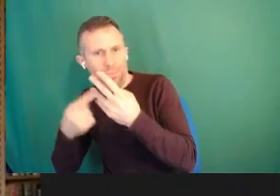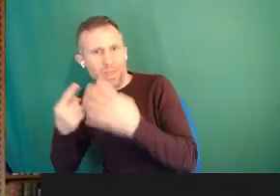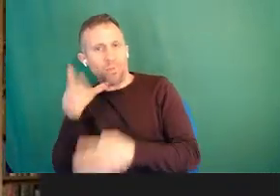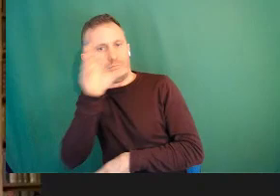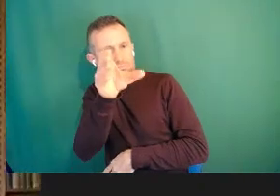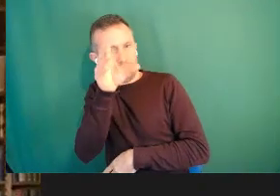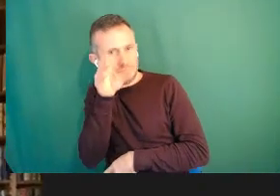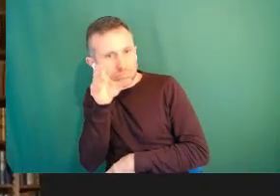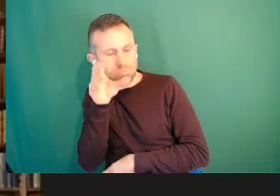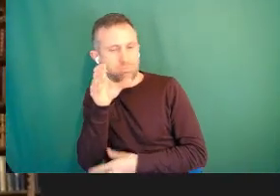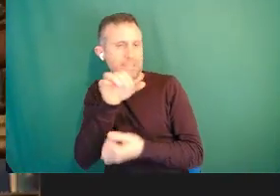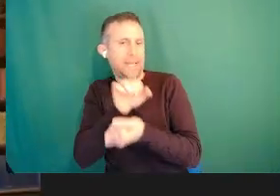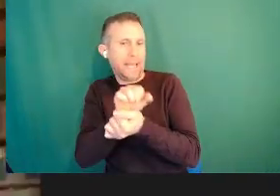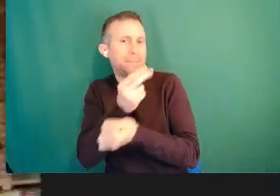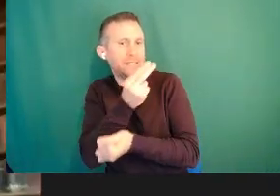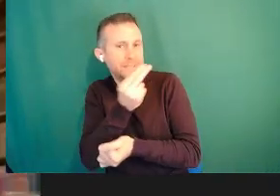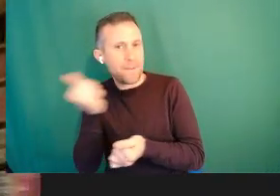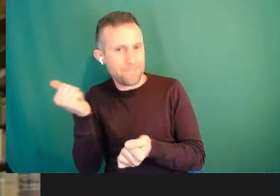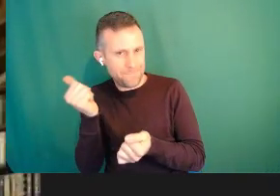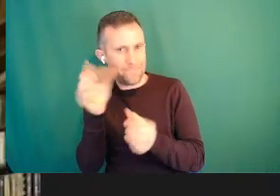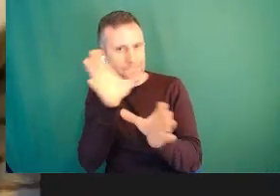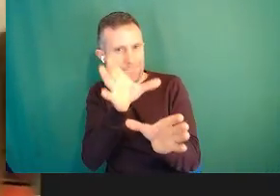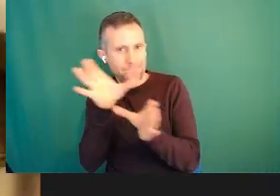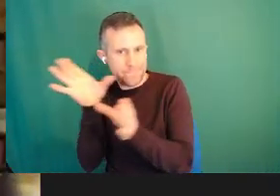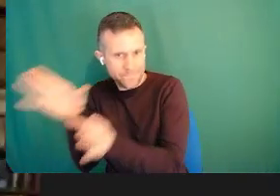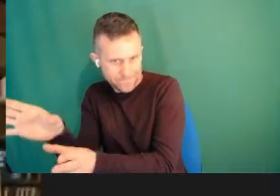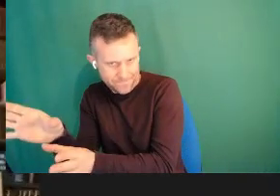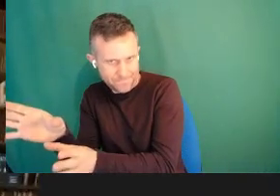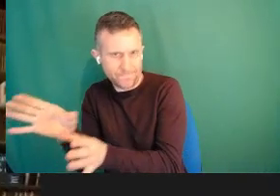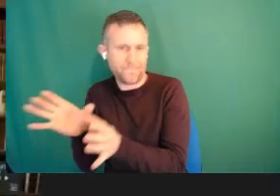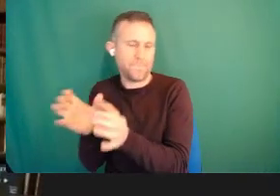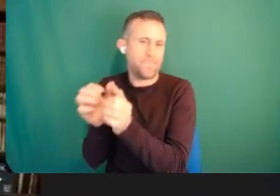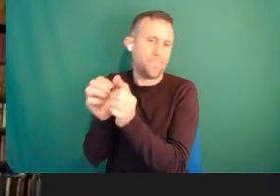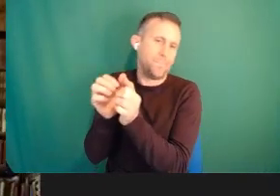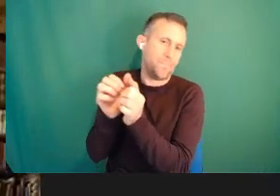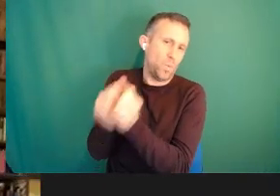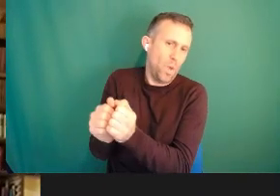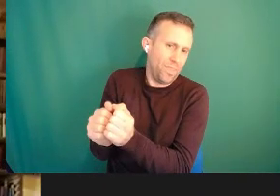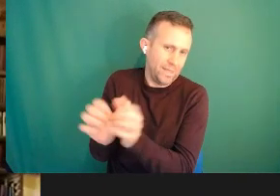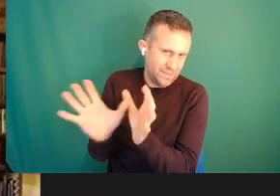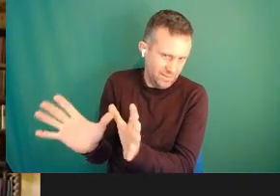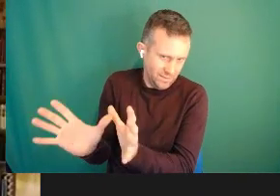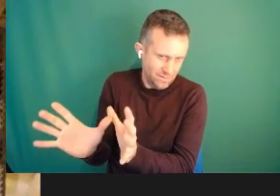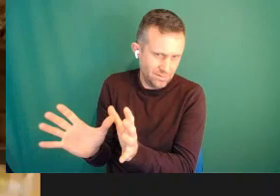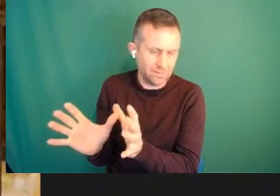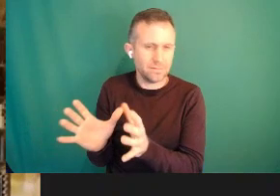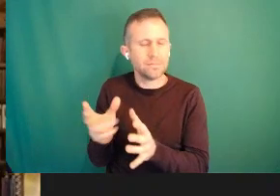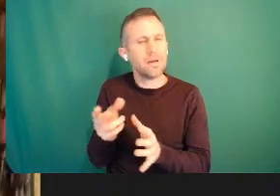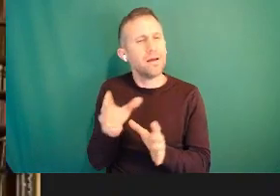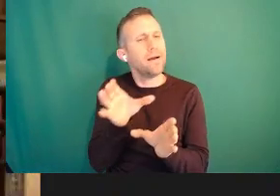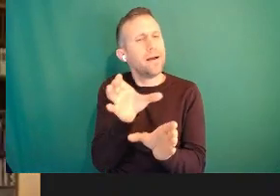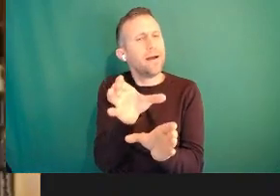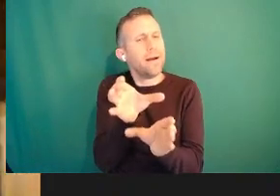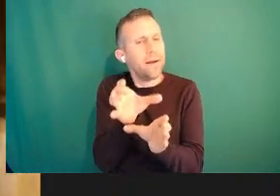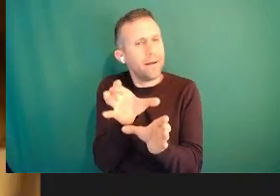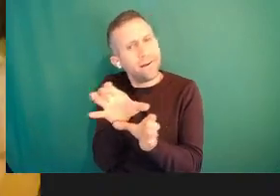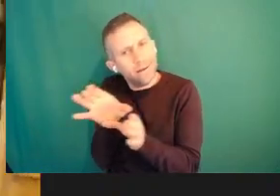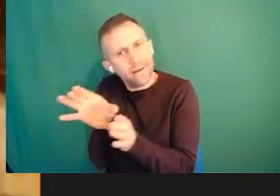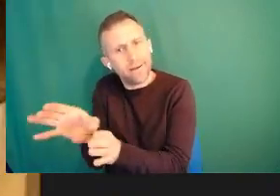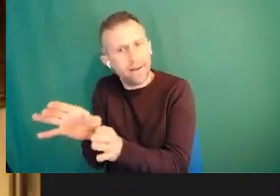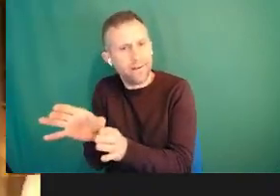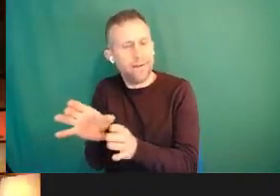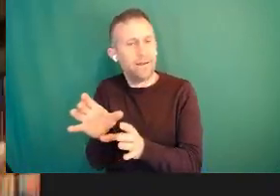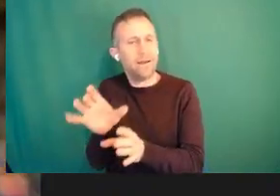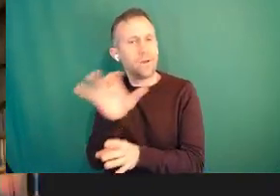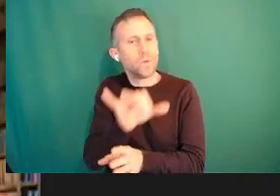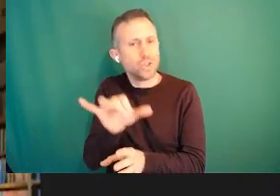be valuable to their library, particularly the older books in the collection. And so they did that. And